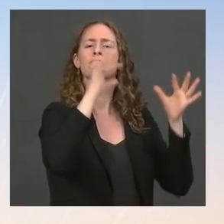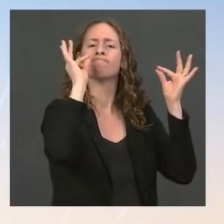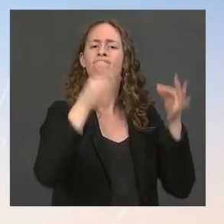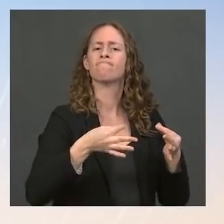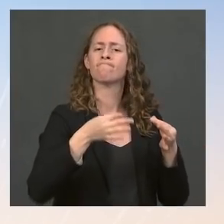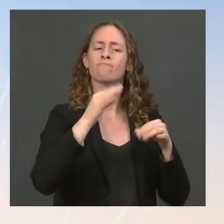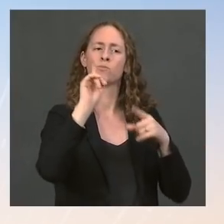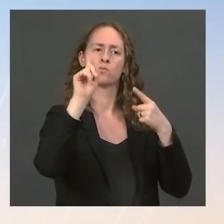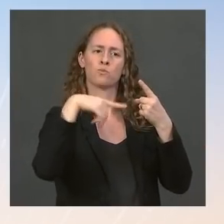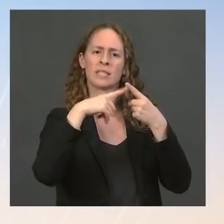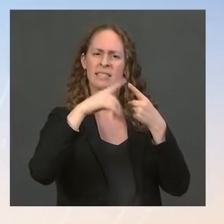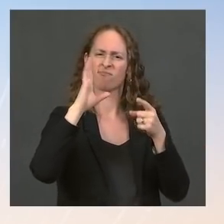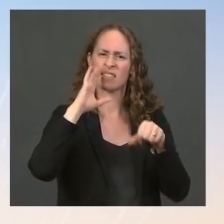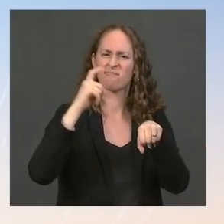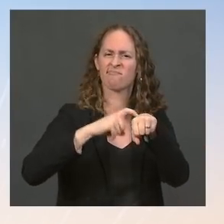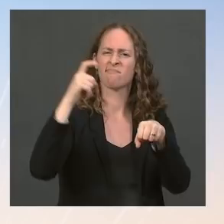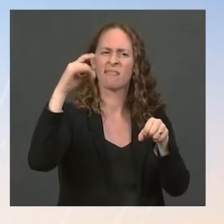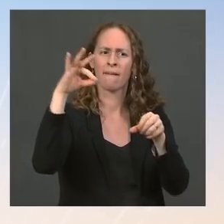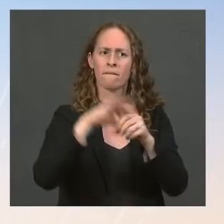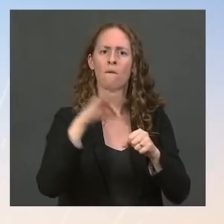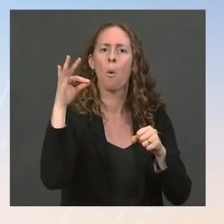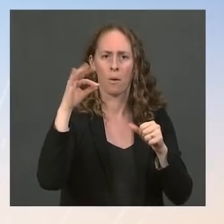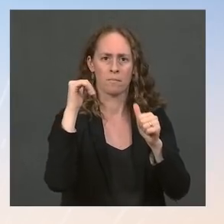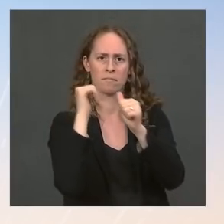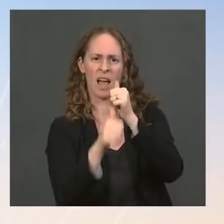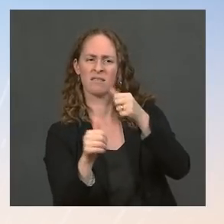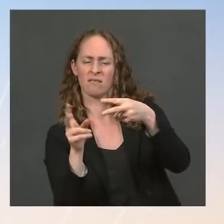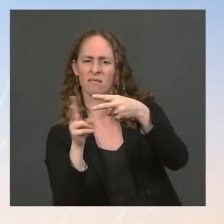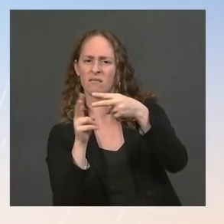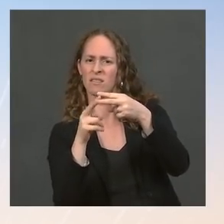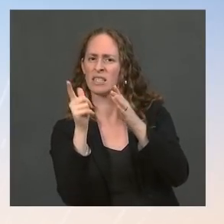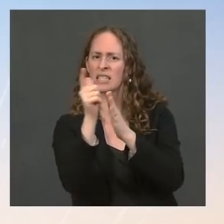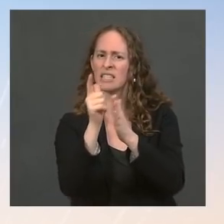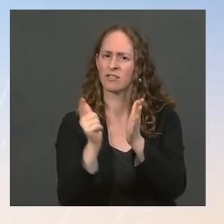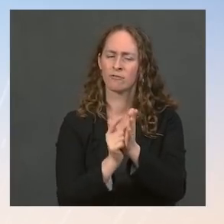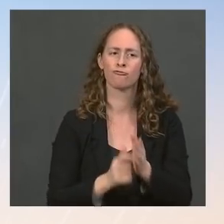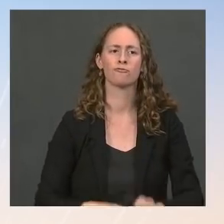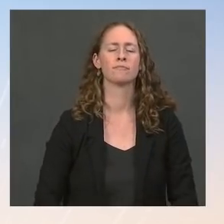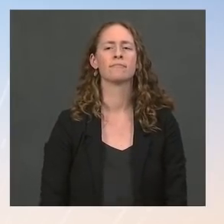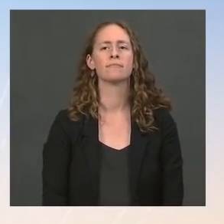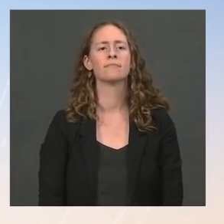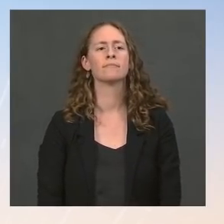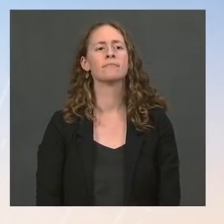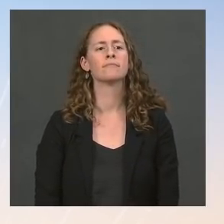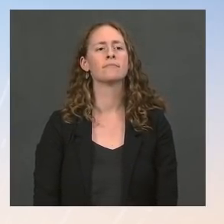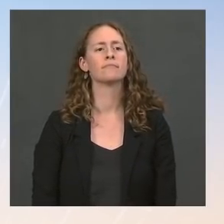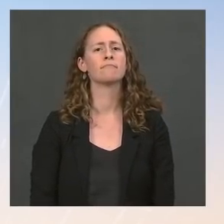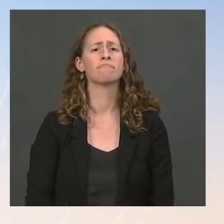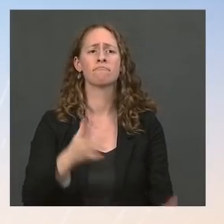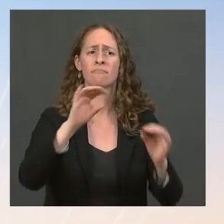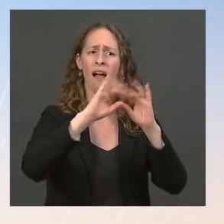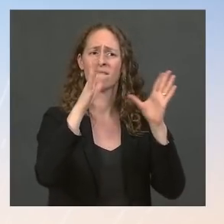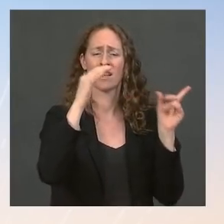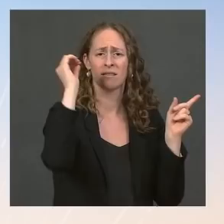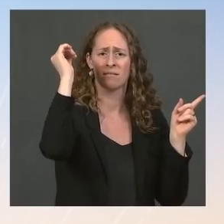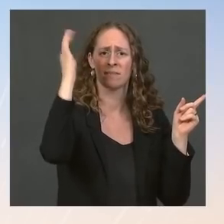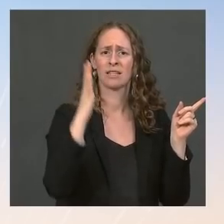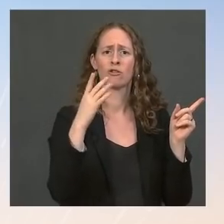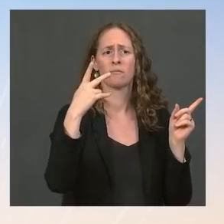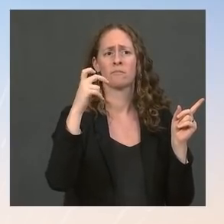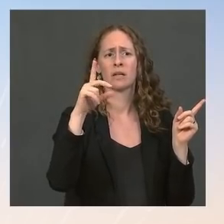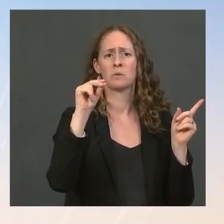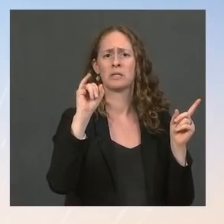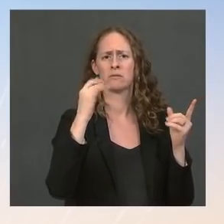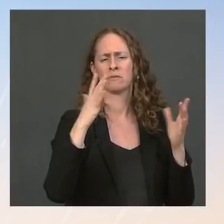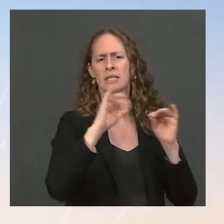hope to gather the votes to push legislation forward. Does it mean, and obviously the speaker made clear that she's evaluating what's next, and we